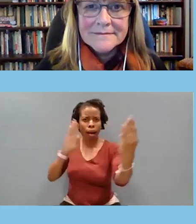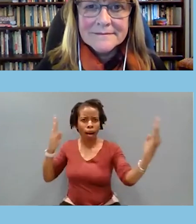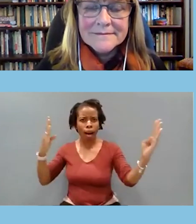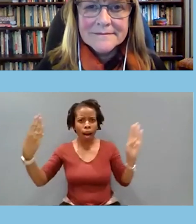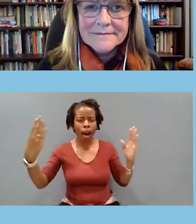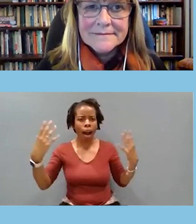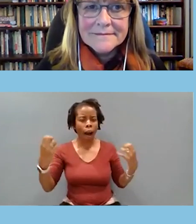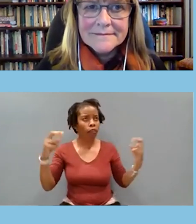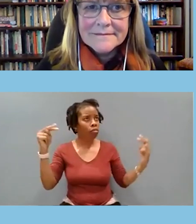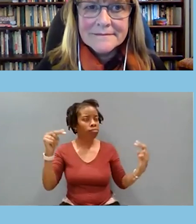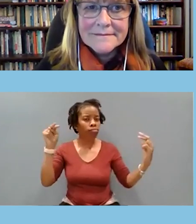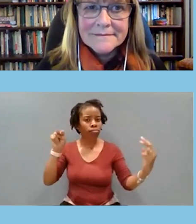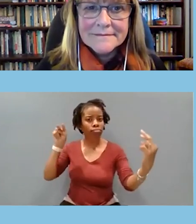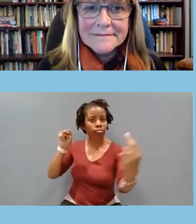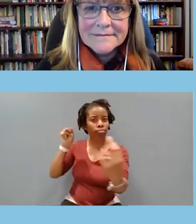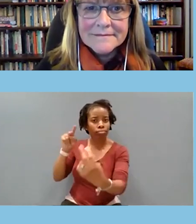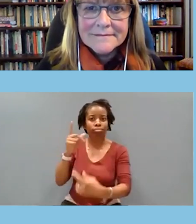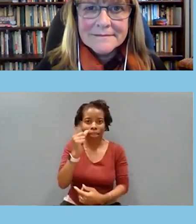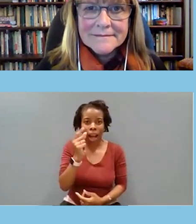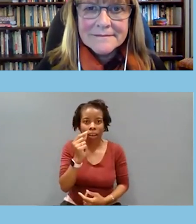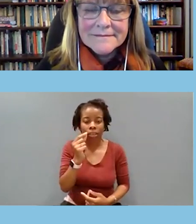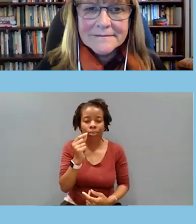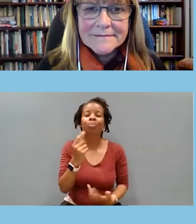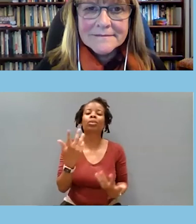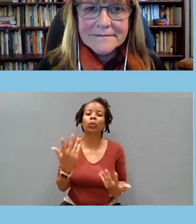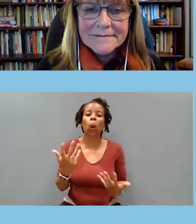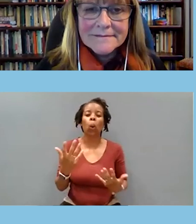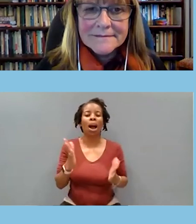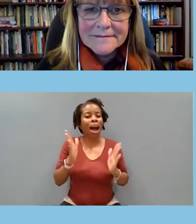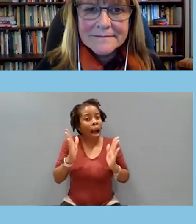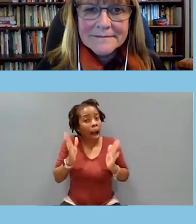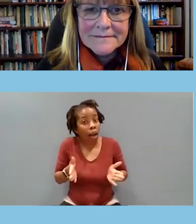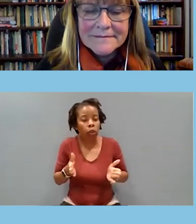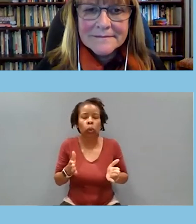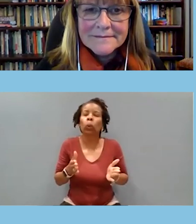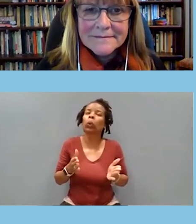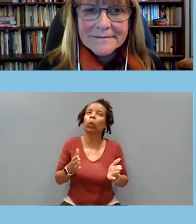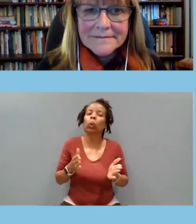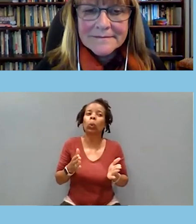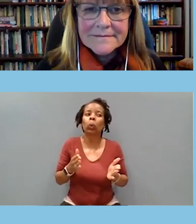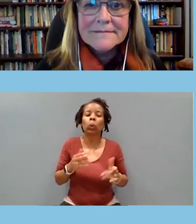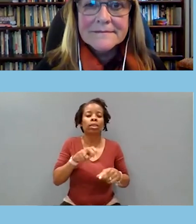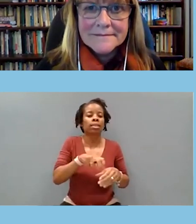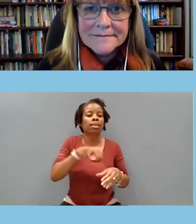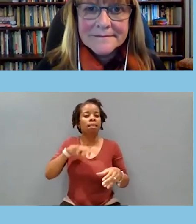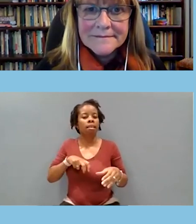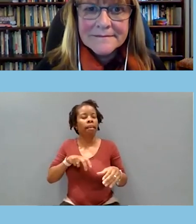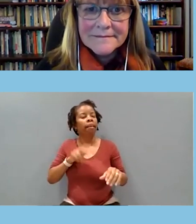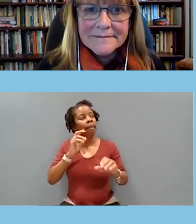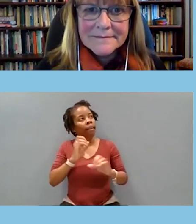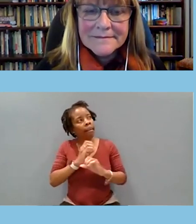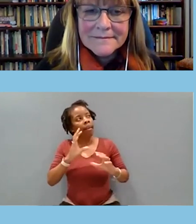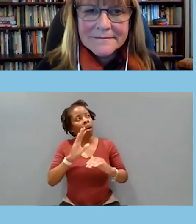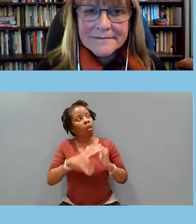that maybe what we need to do to start thinking differently about access and differently about captions is to start